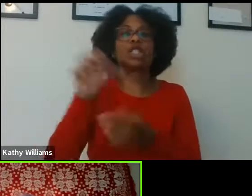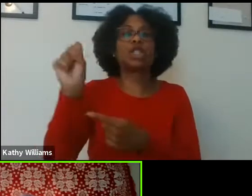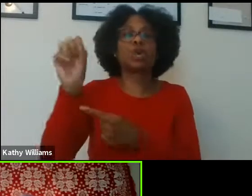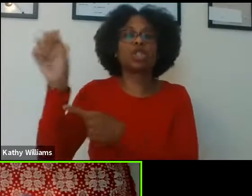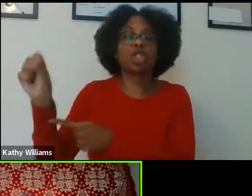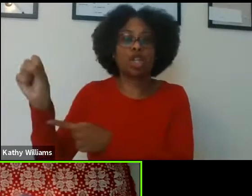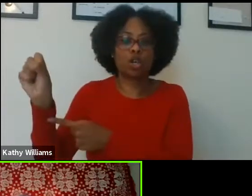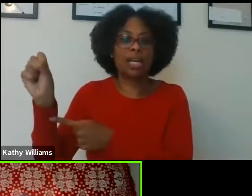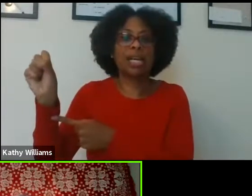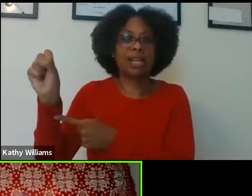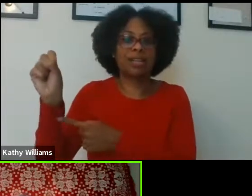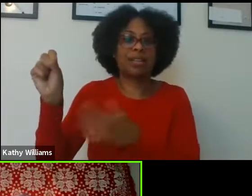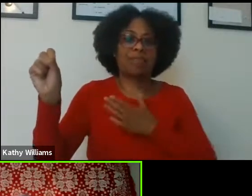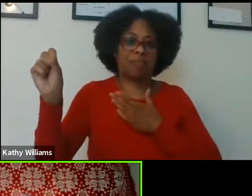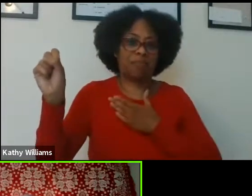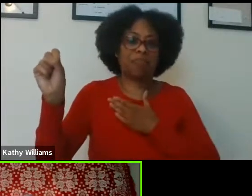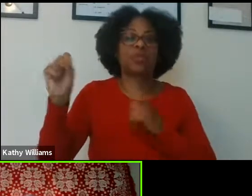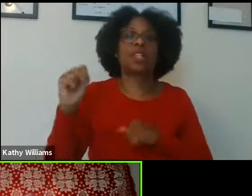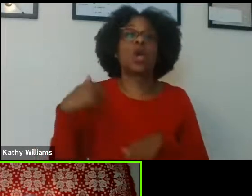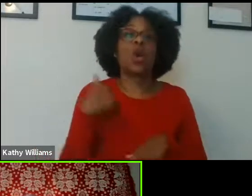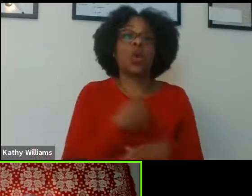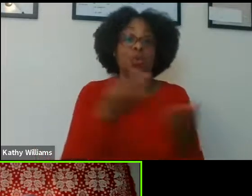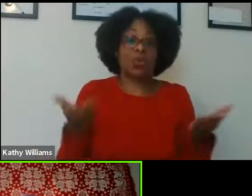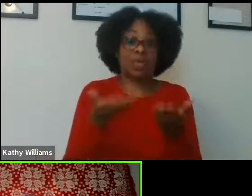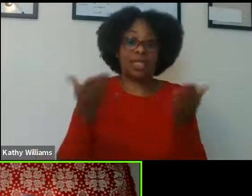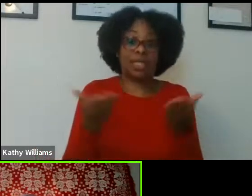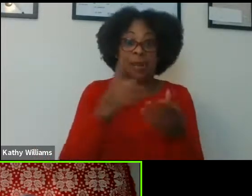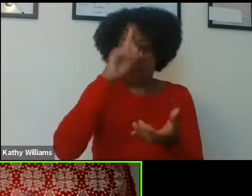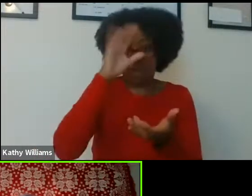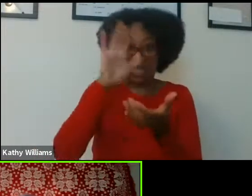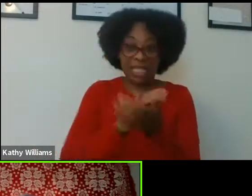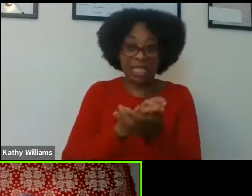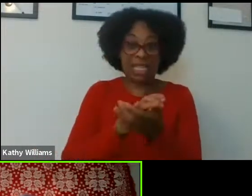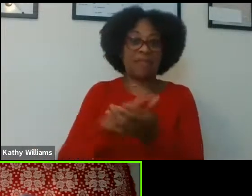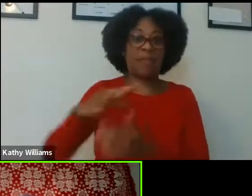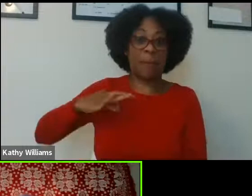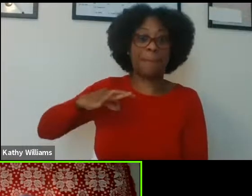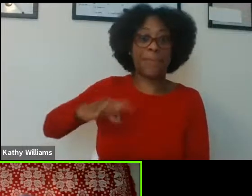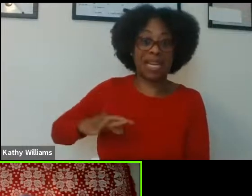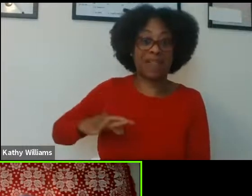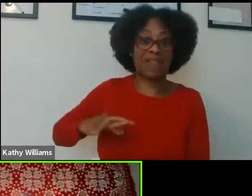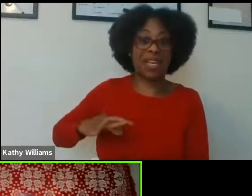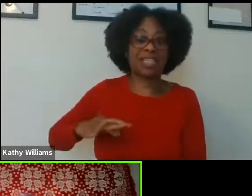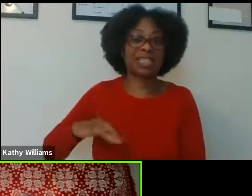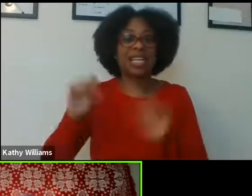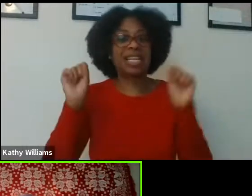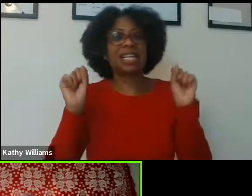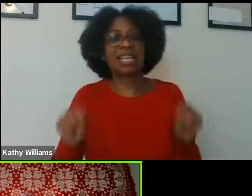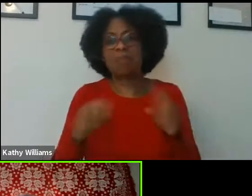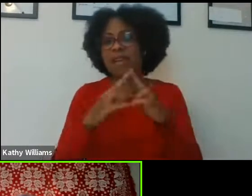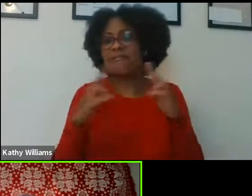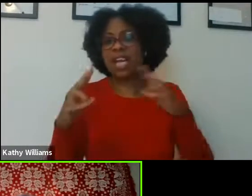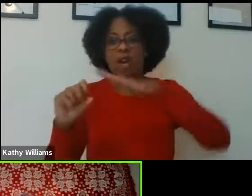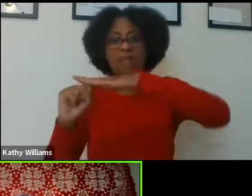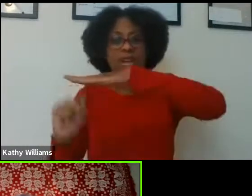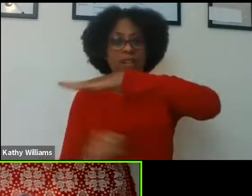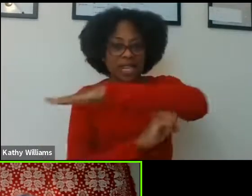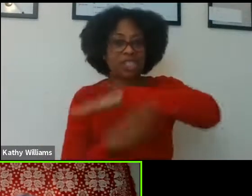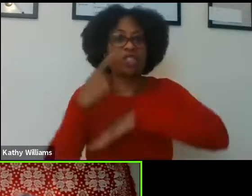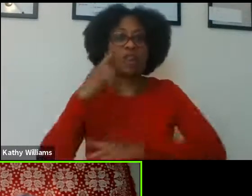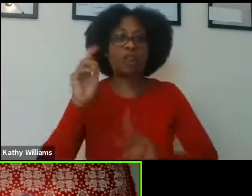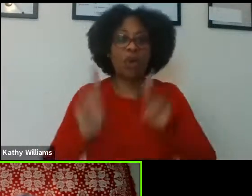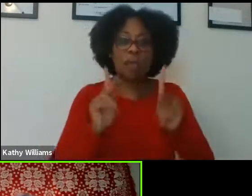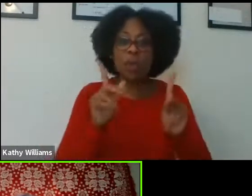Security. And we at dLCV believe these benefits can be very foundational for folks that